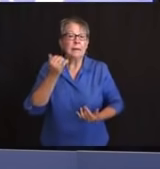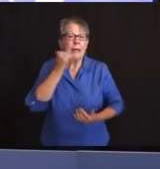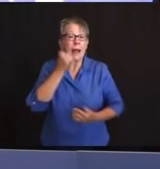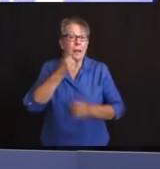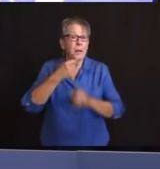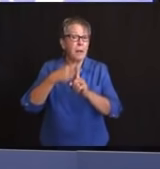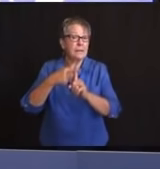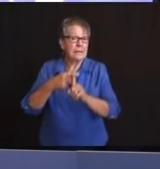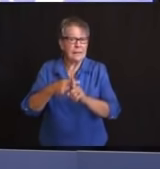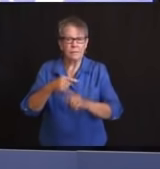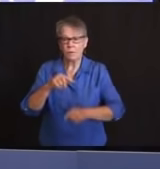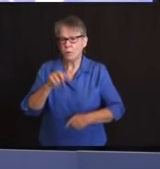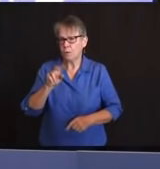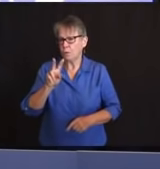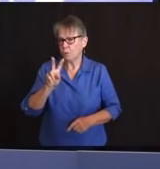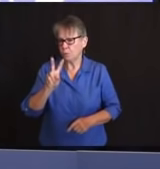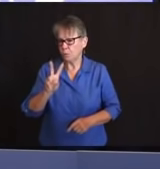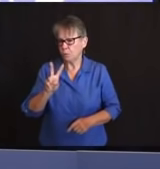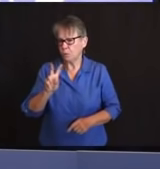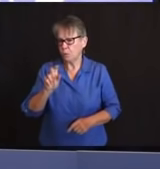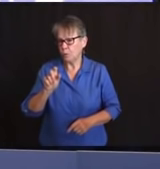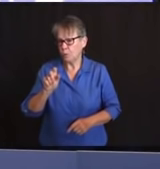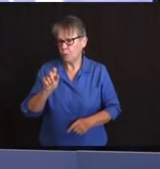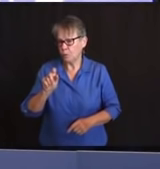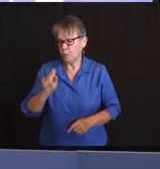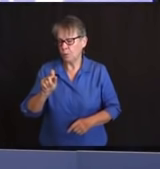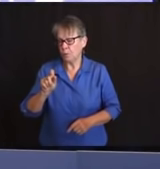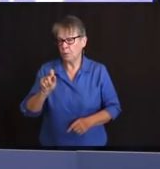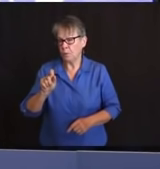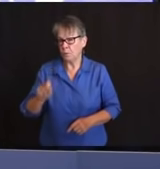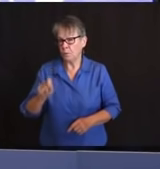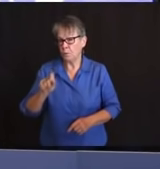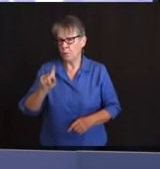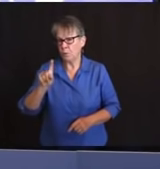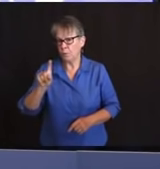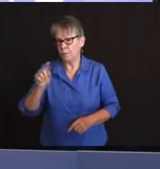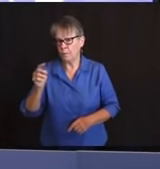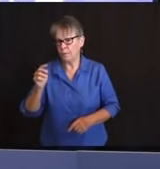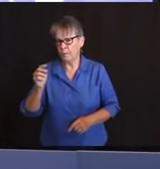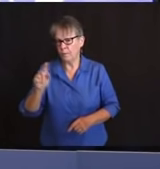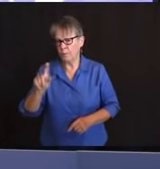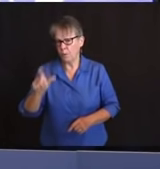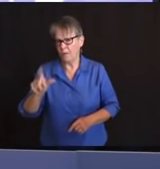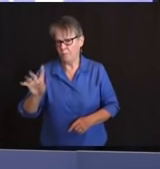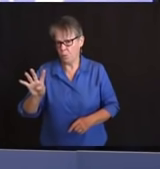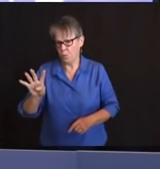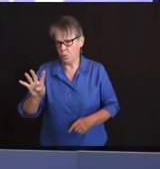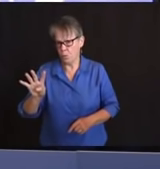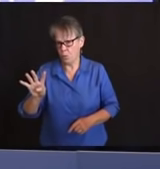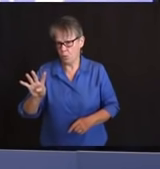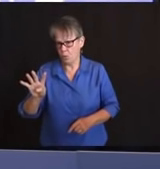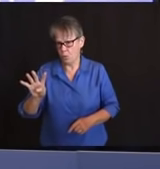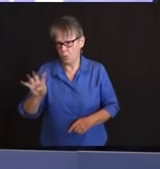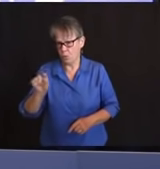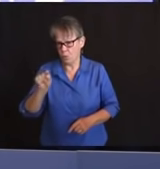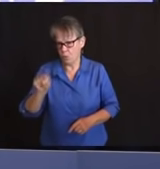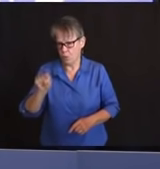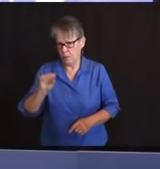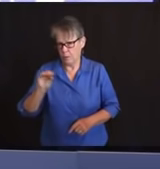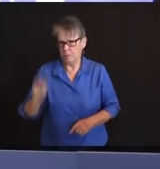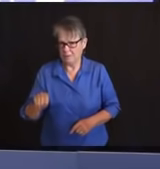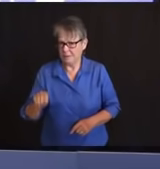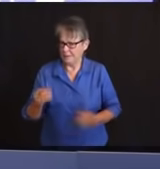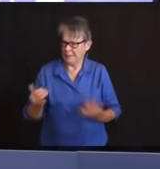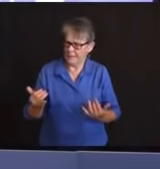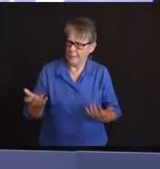1.95%, and the southern part of the state 2.74%. That concludes my daily update. Stay safe,